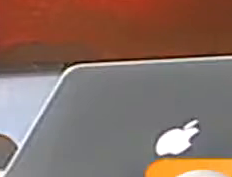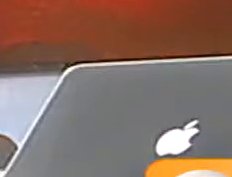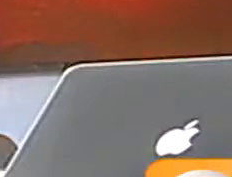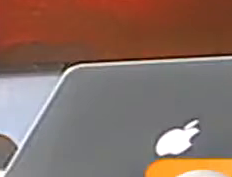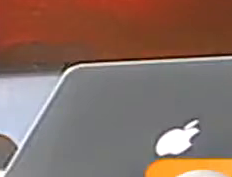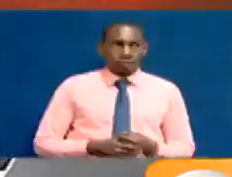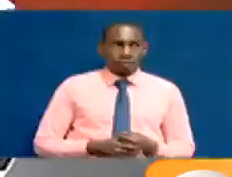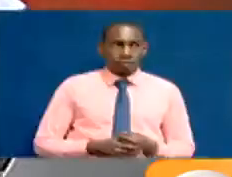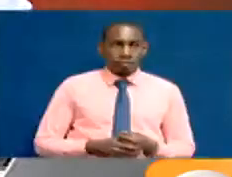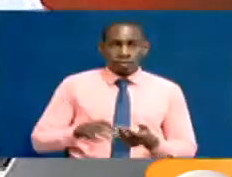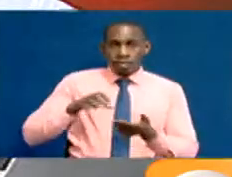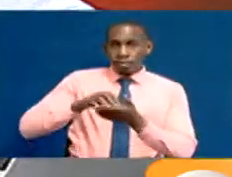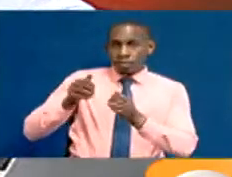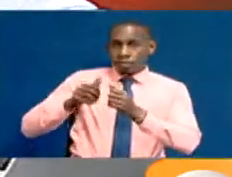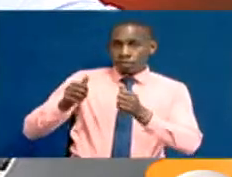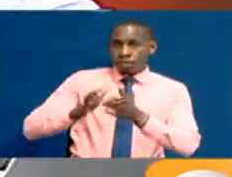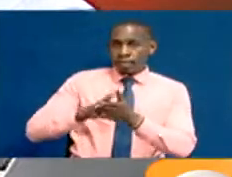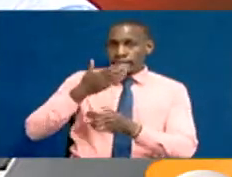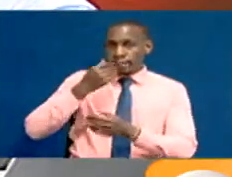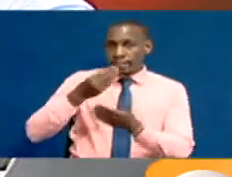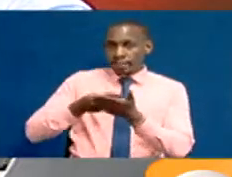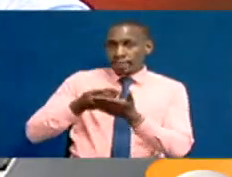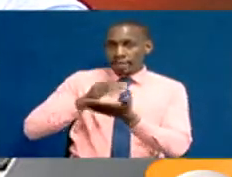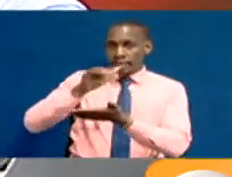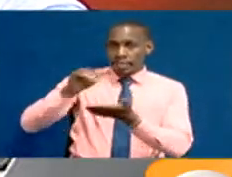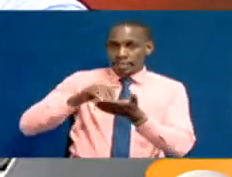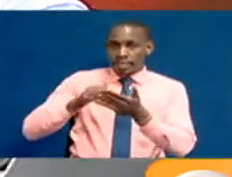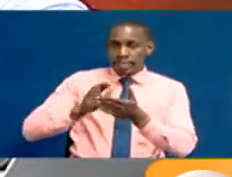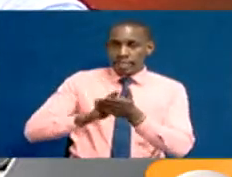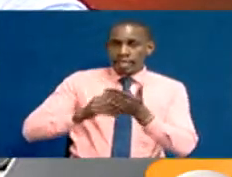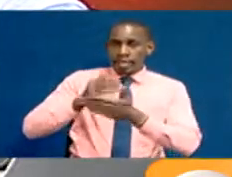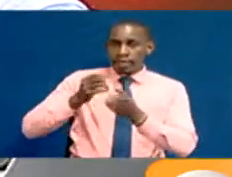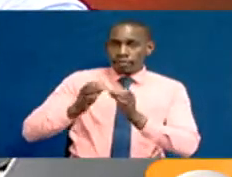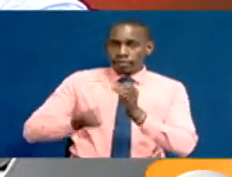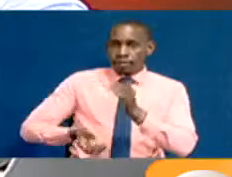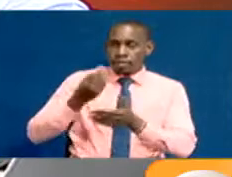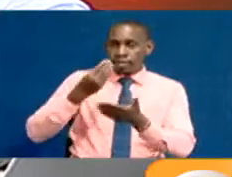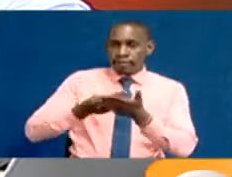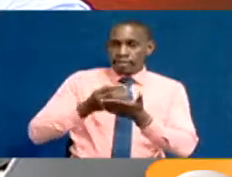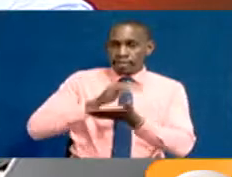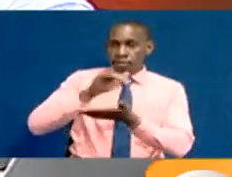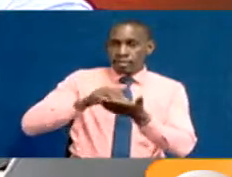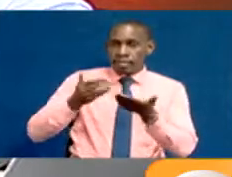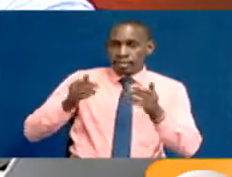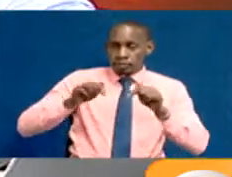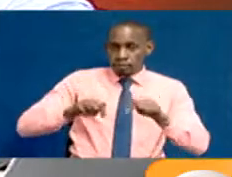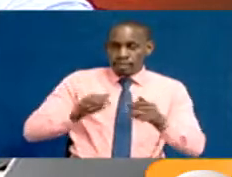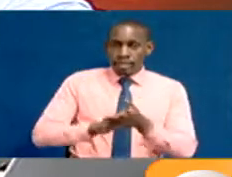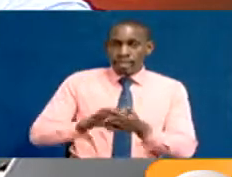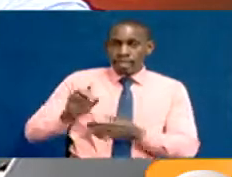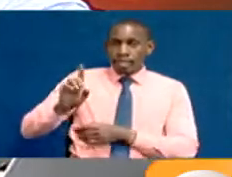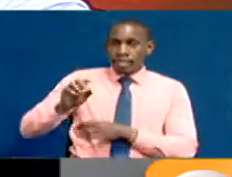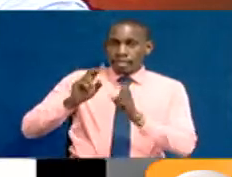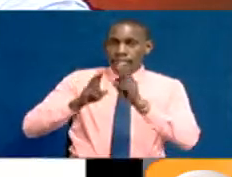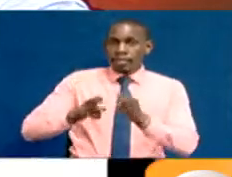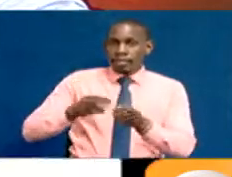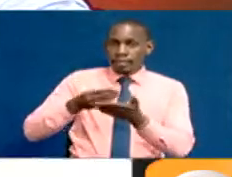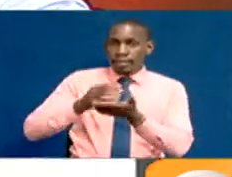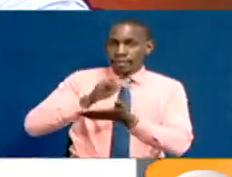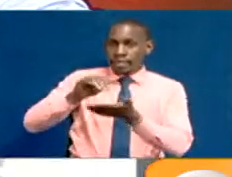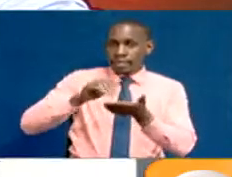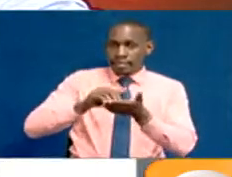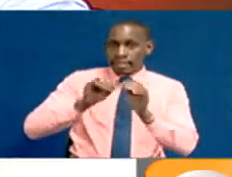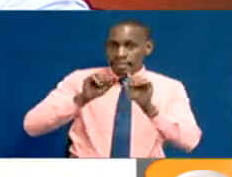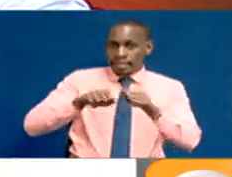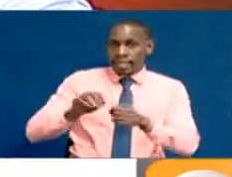Strategically positioned itself as the preferred financial hub after it formally launched its financial center today. The Nairobi International Financial Center